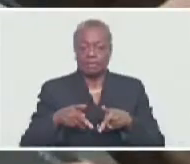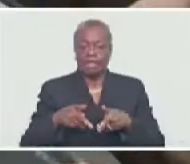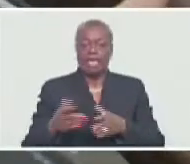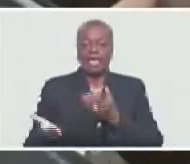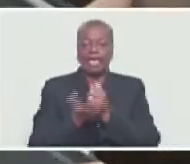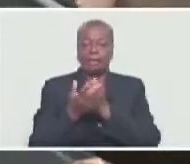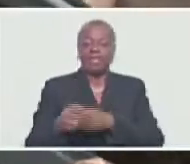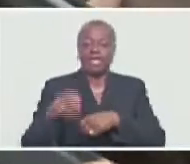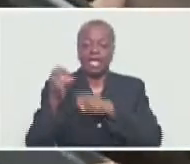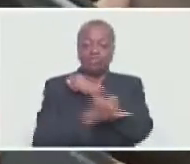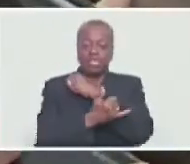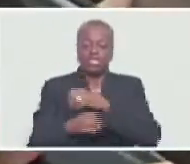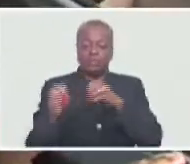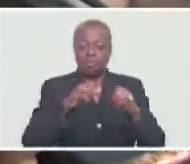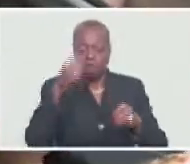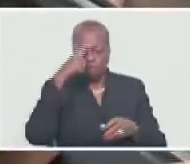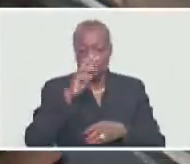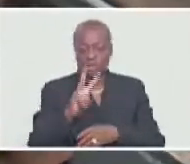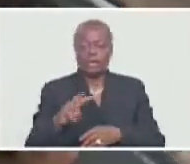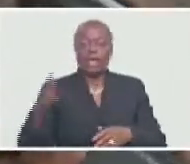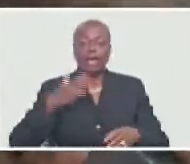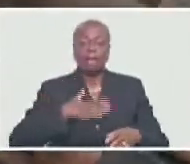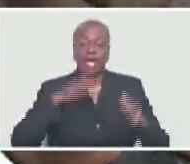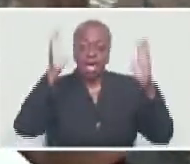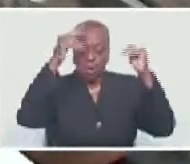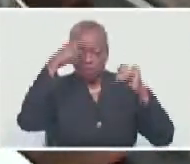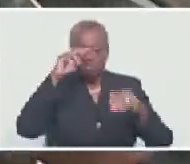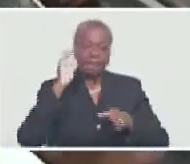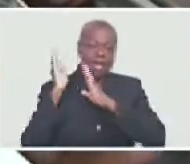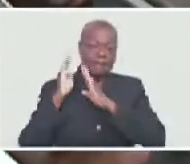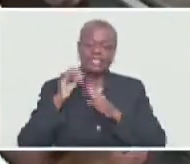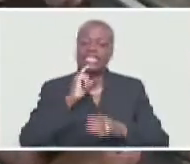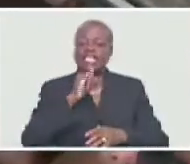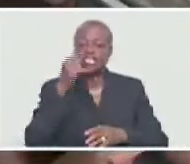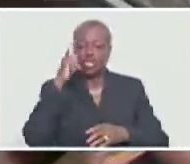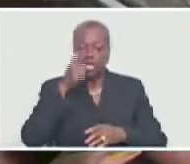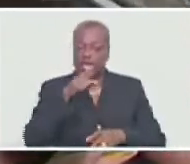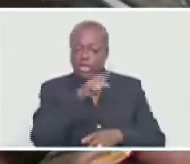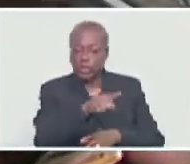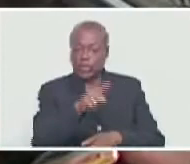for the Bahamas is looking at